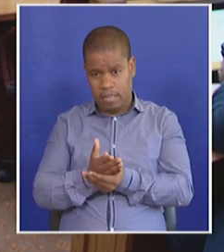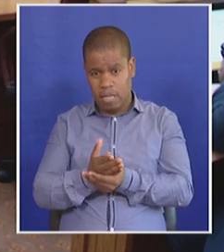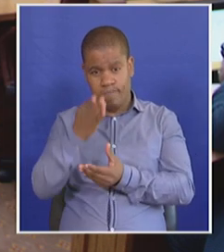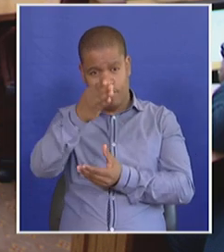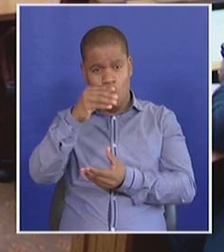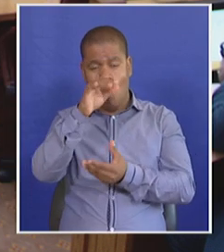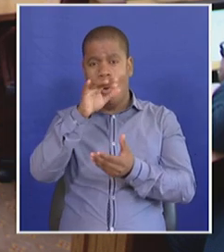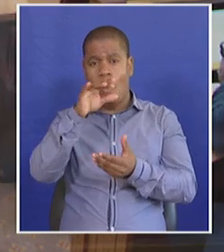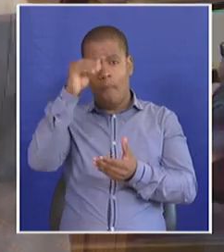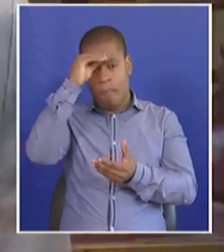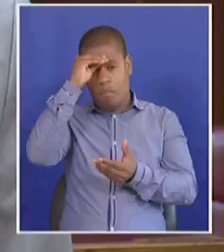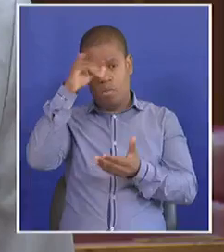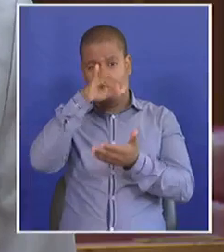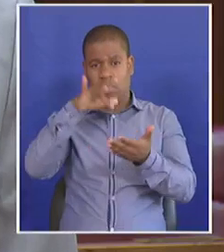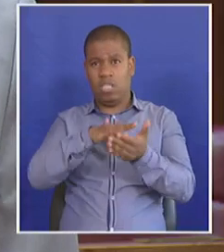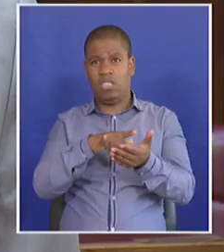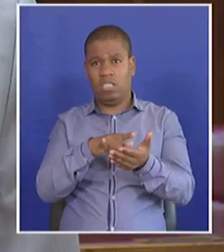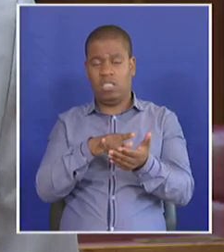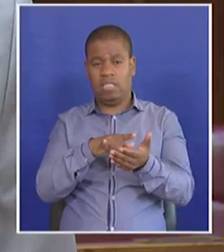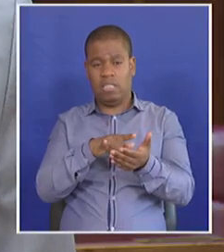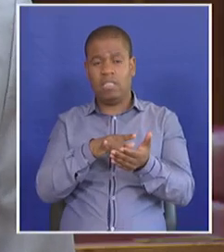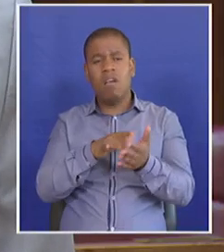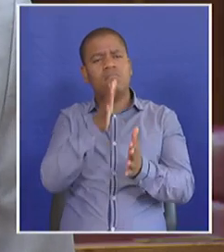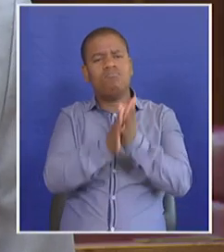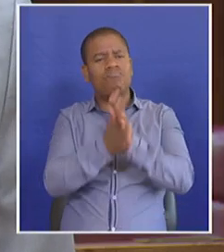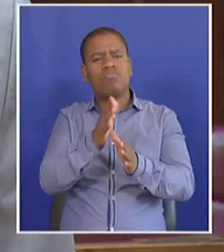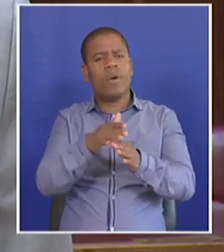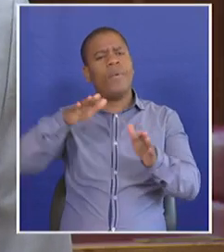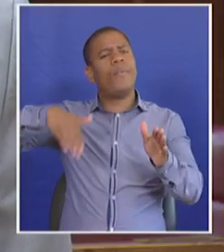in investigations not being concluded and cases not